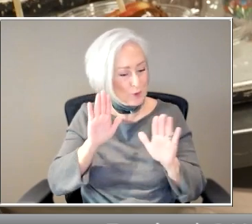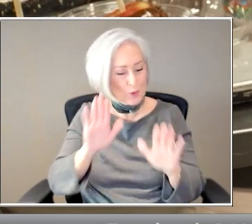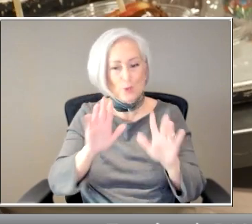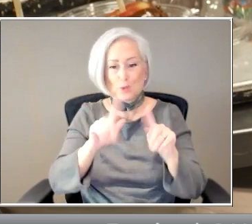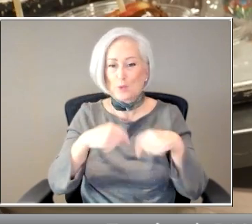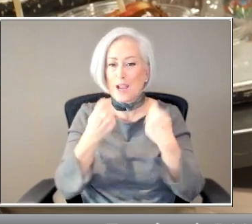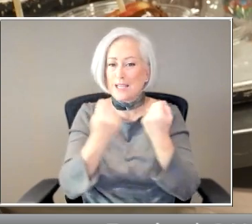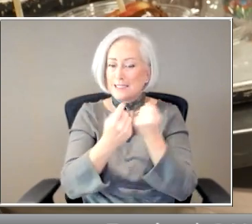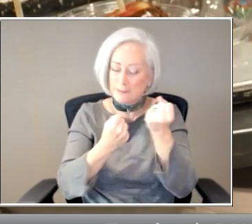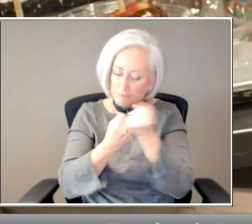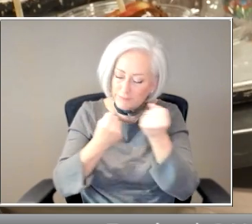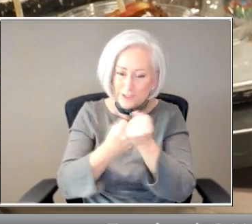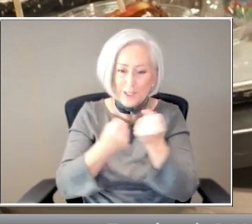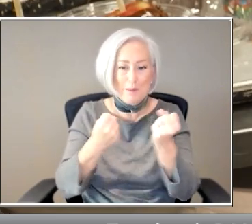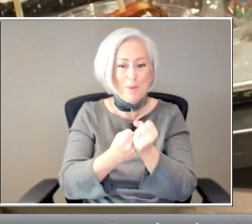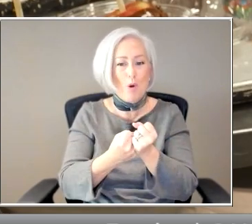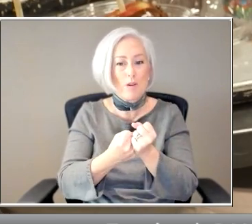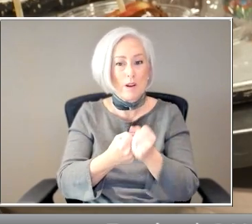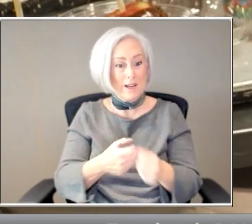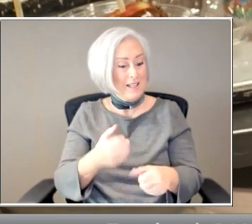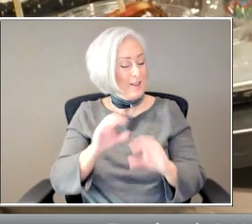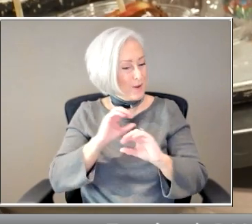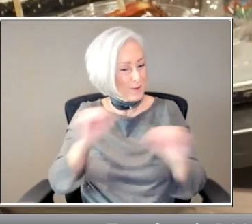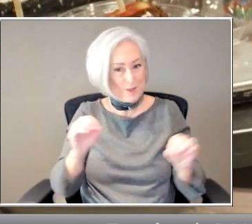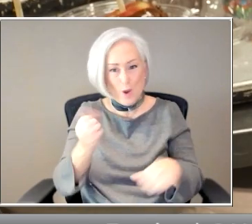I do it all the time.